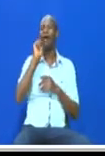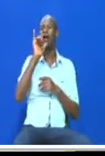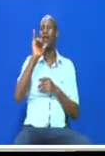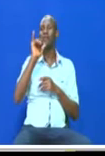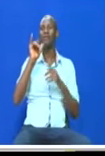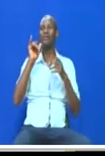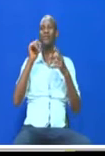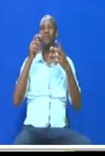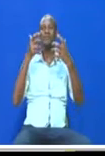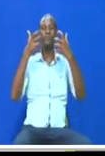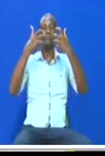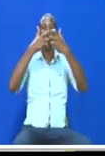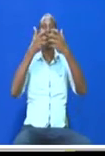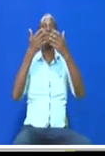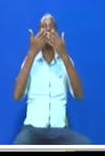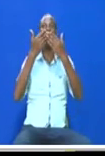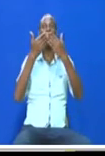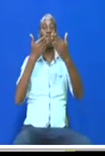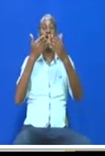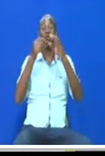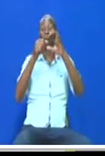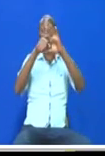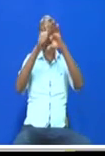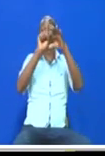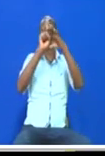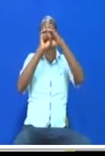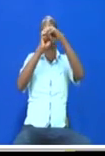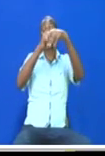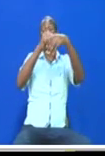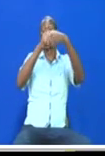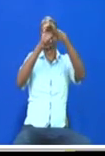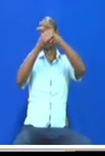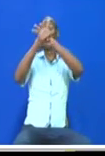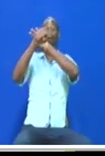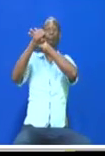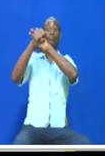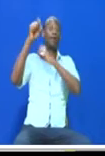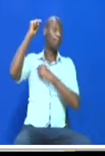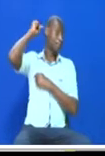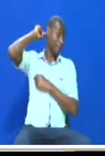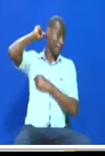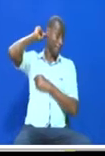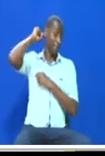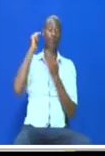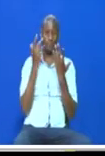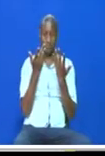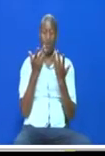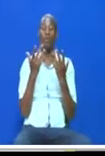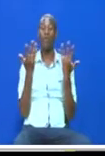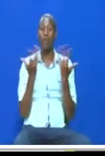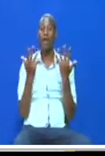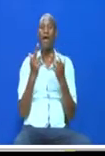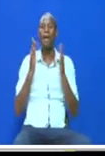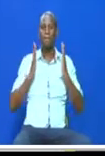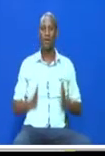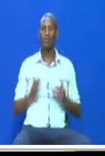converging before they reach the retina. One of the reasons is where an individual